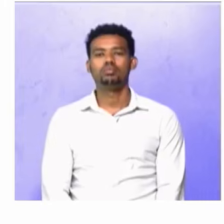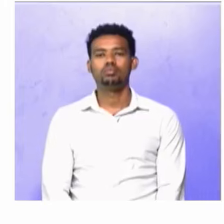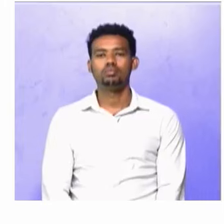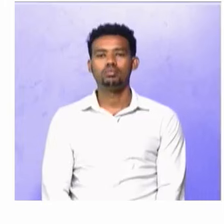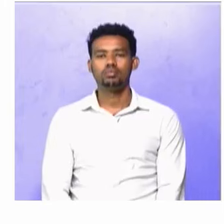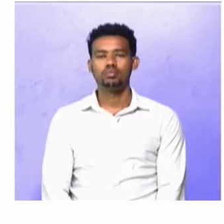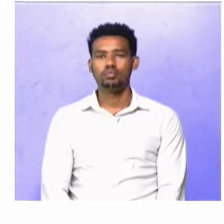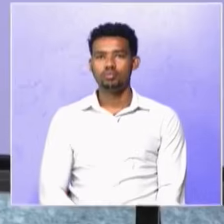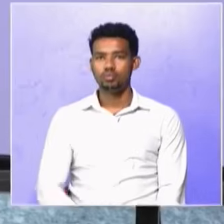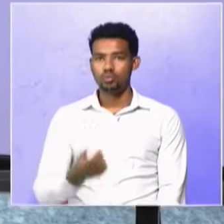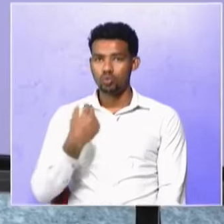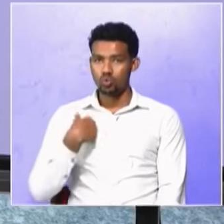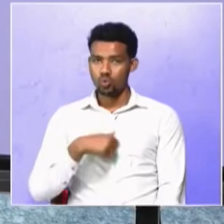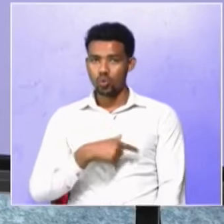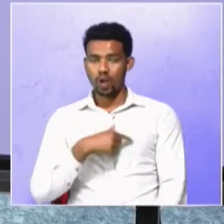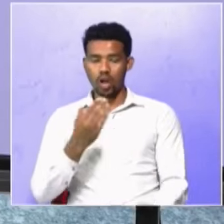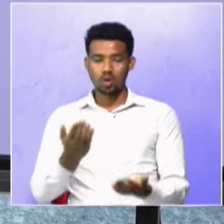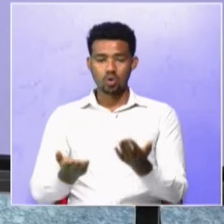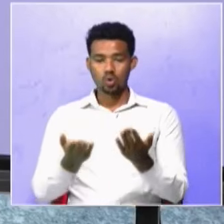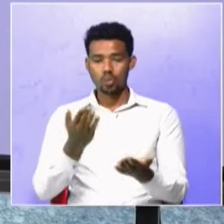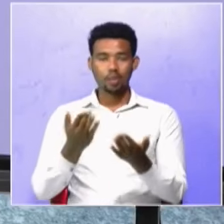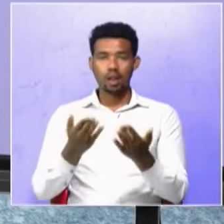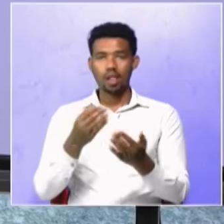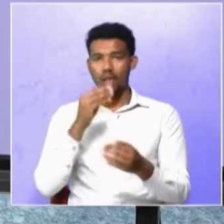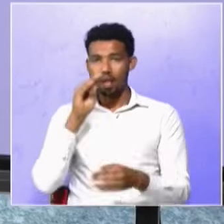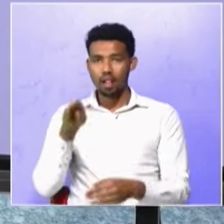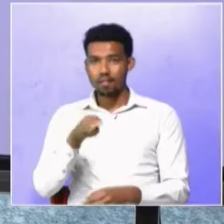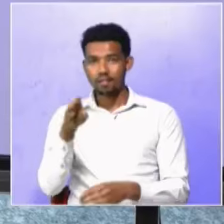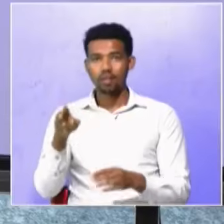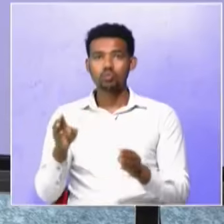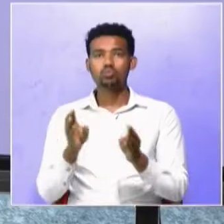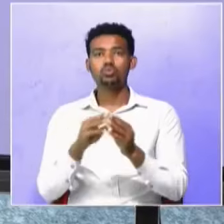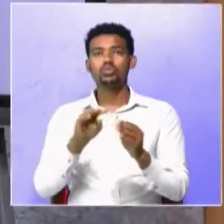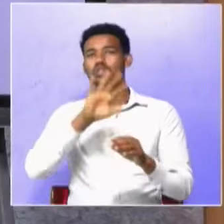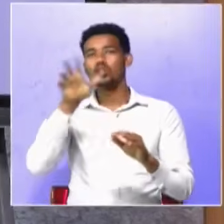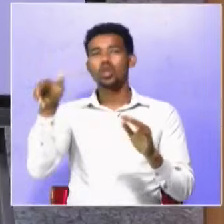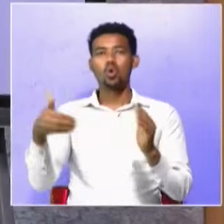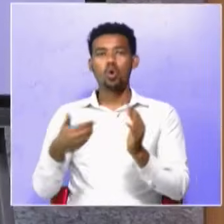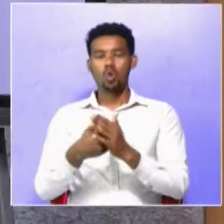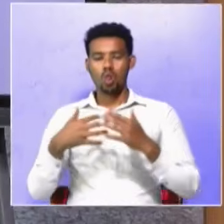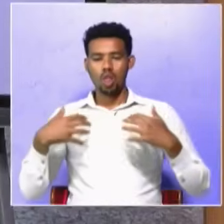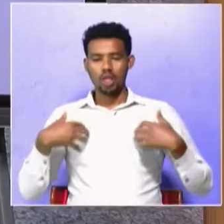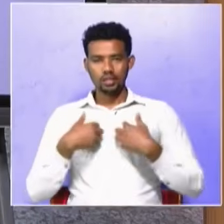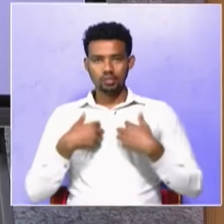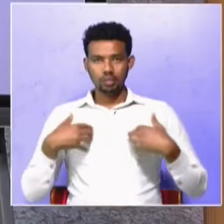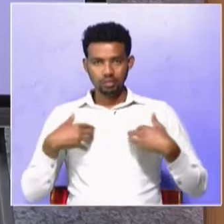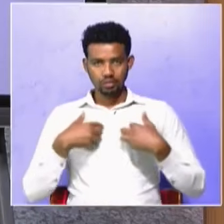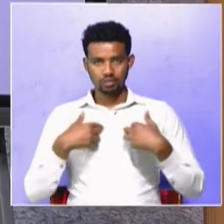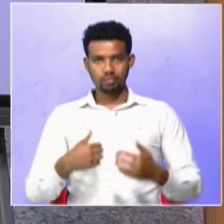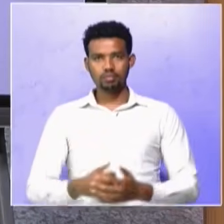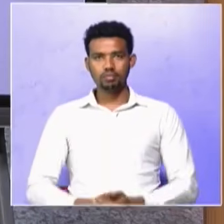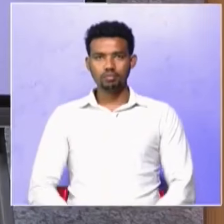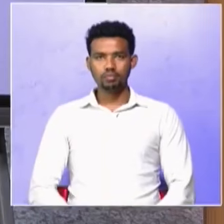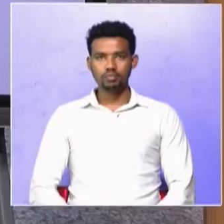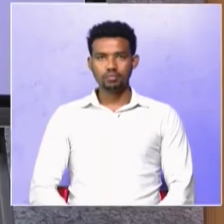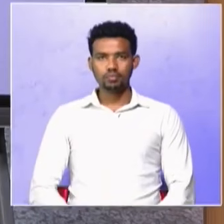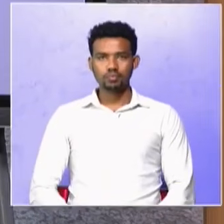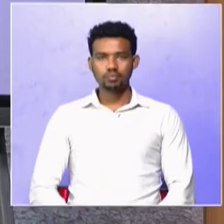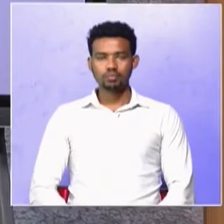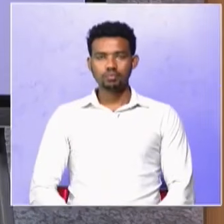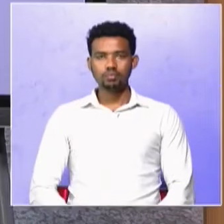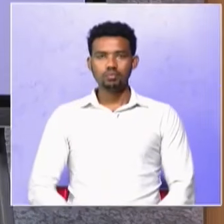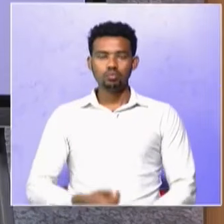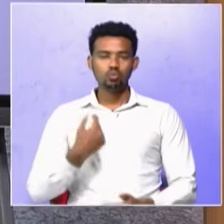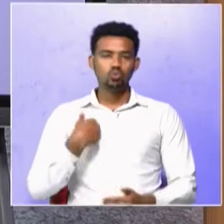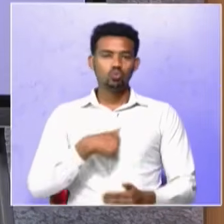So, we are comparing elephant with the whole animals, maybe wild animals. We